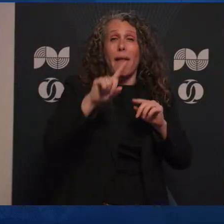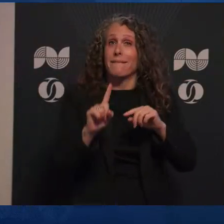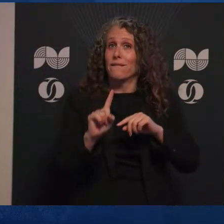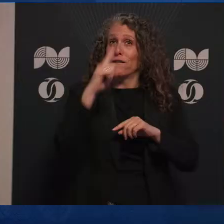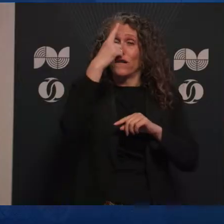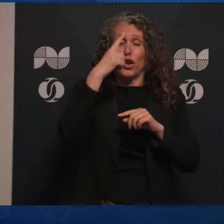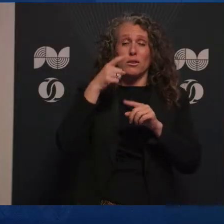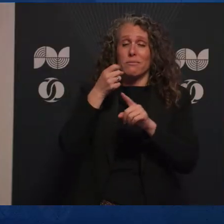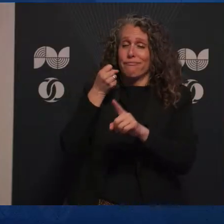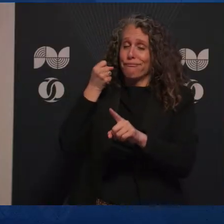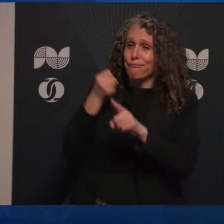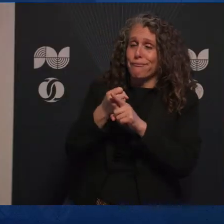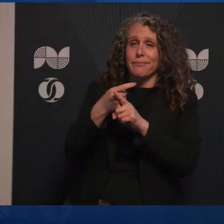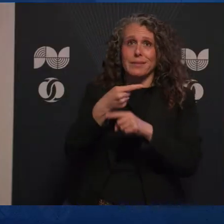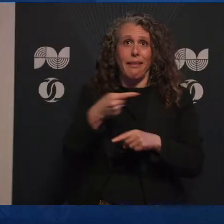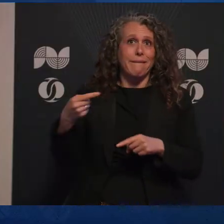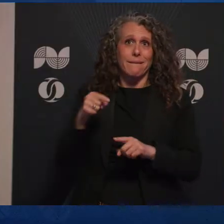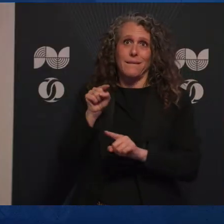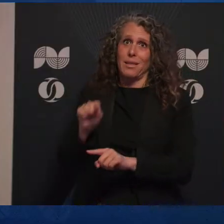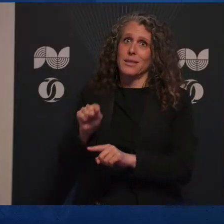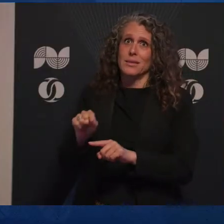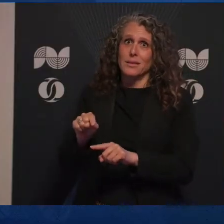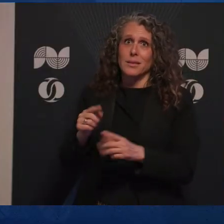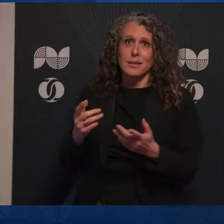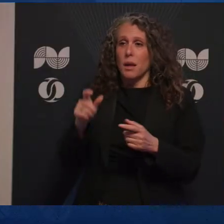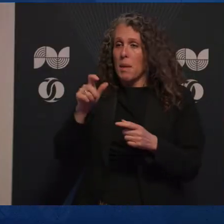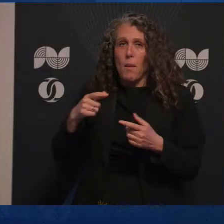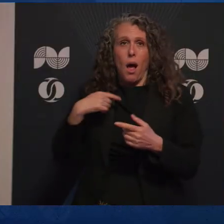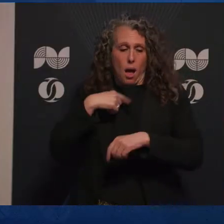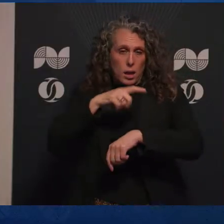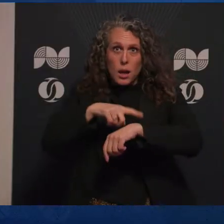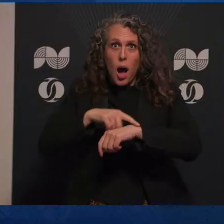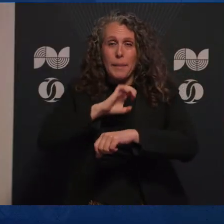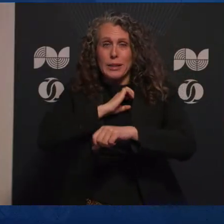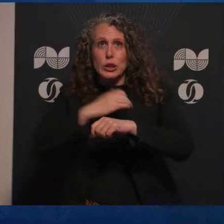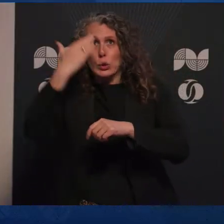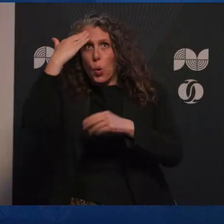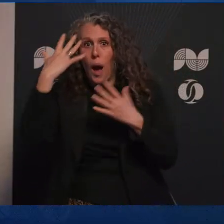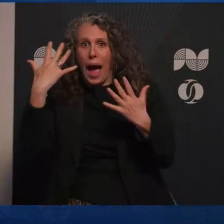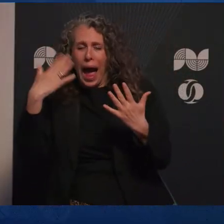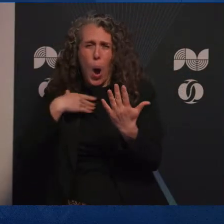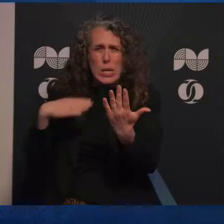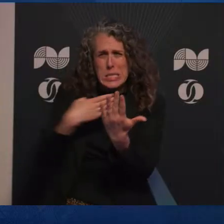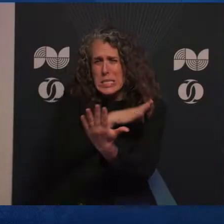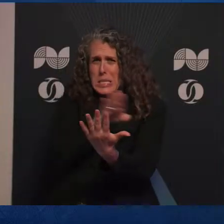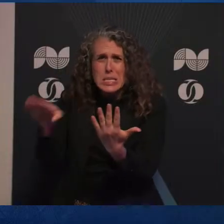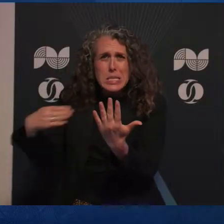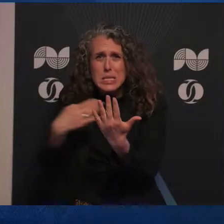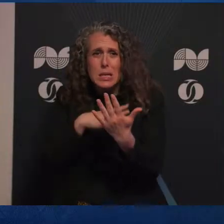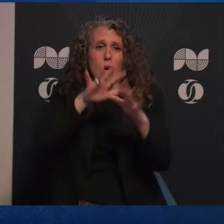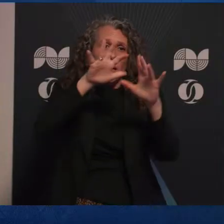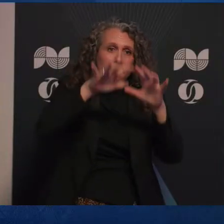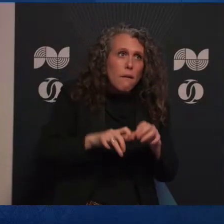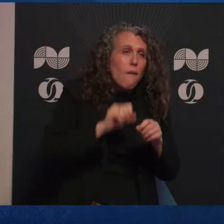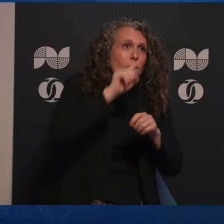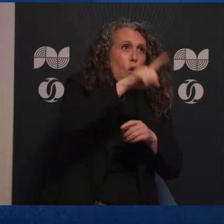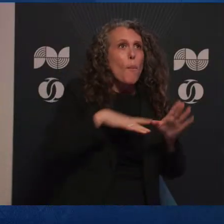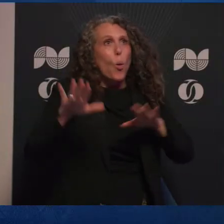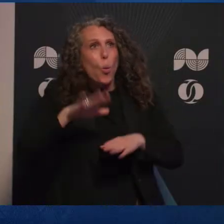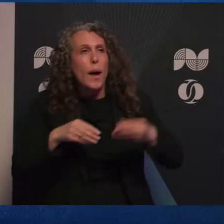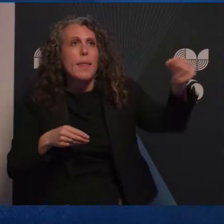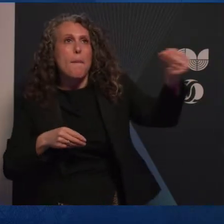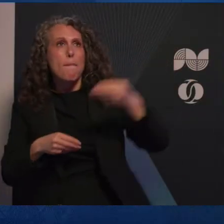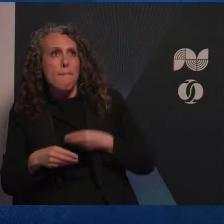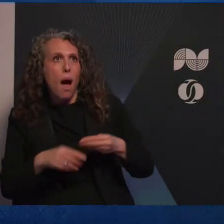I'll come back to Beata on that, actually, because that point about how industrial policy works well or otherwise featured very strongly in the